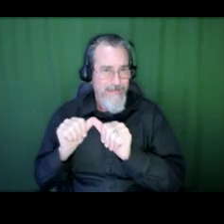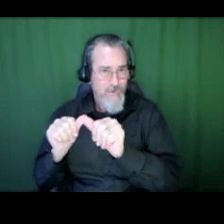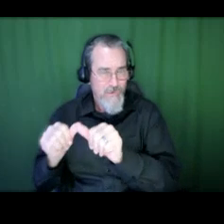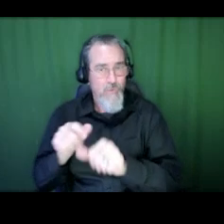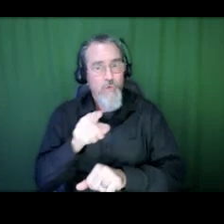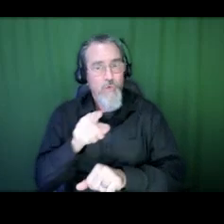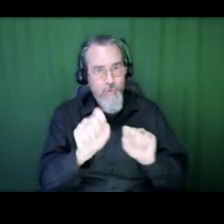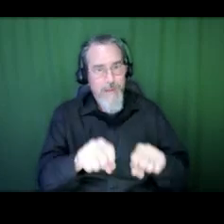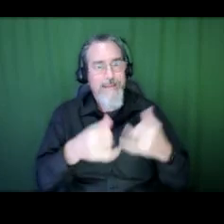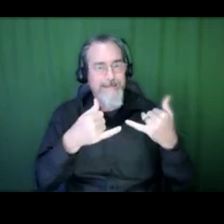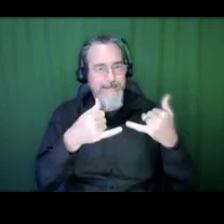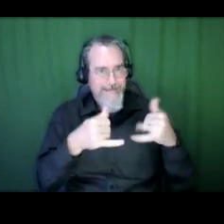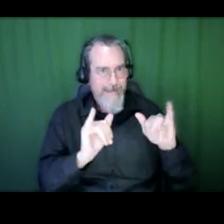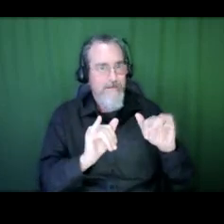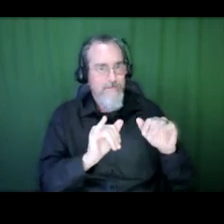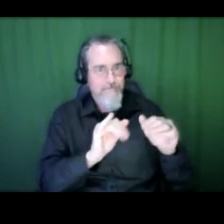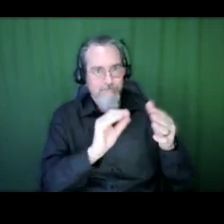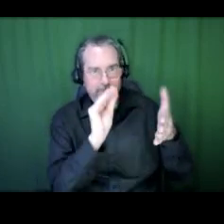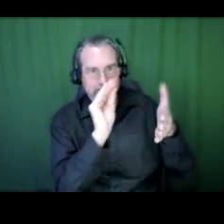pace.